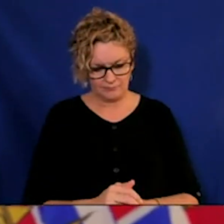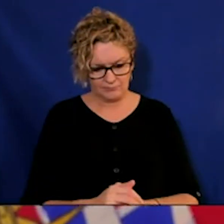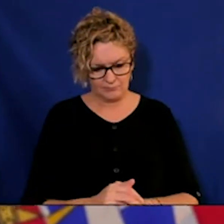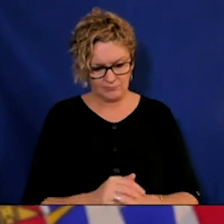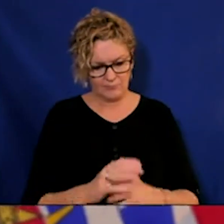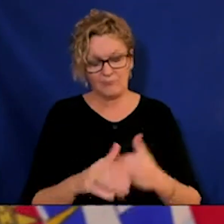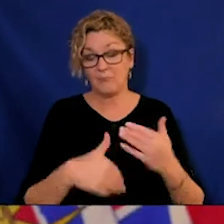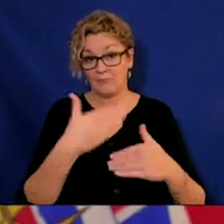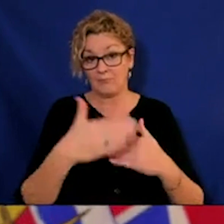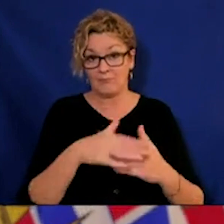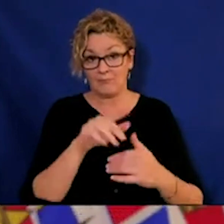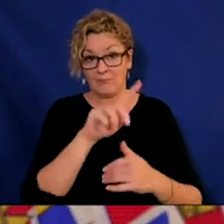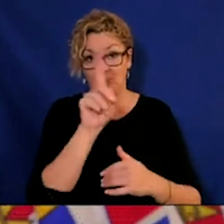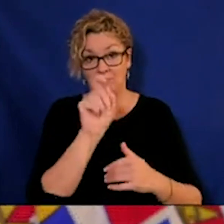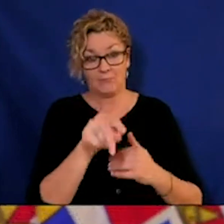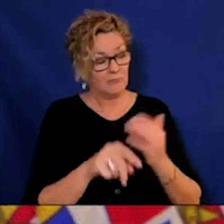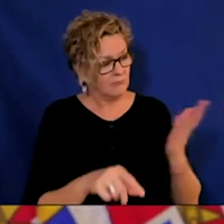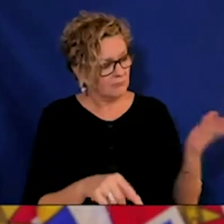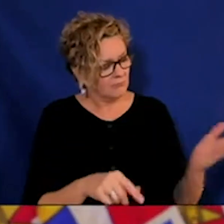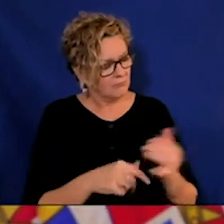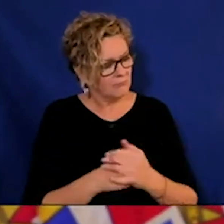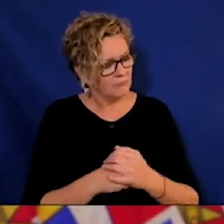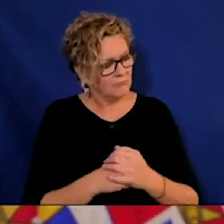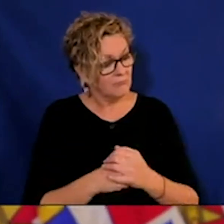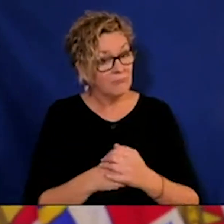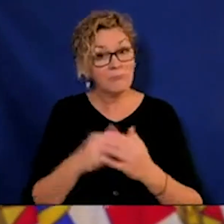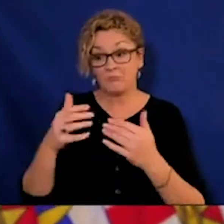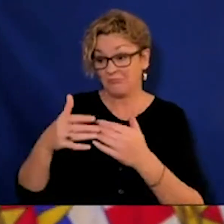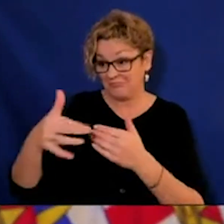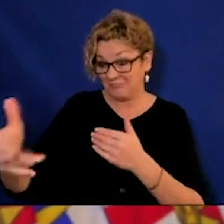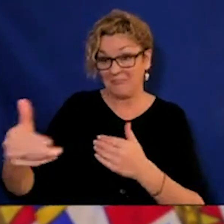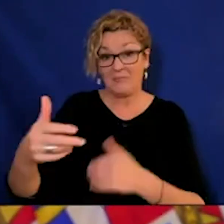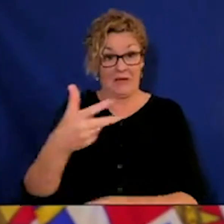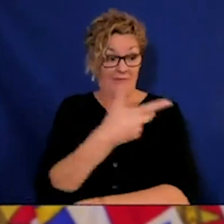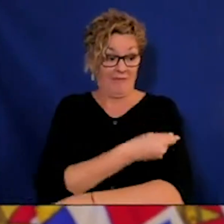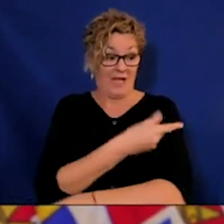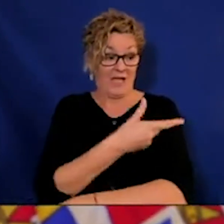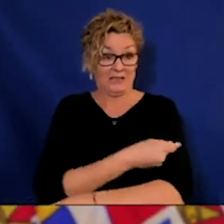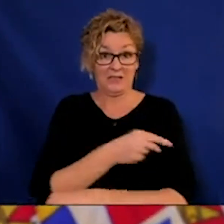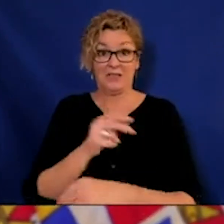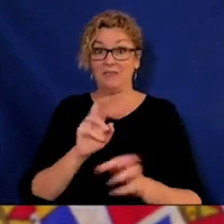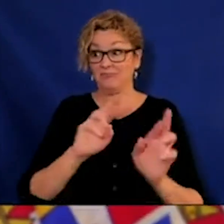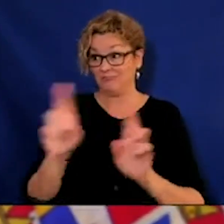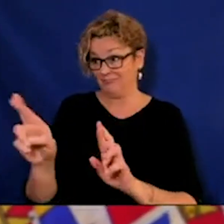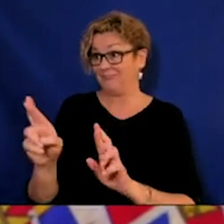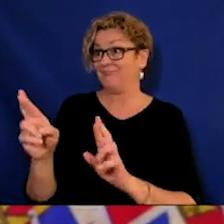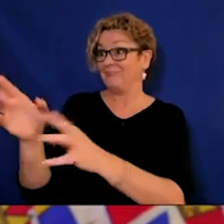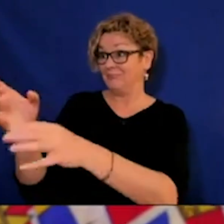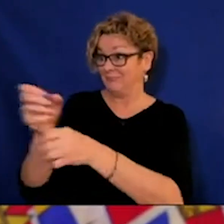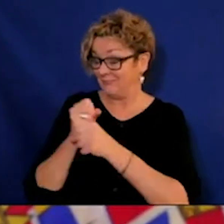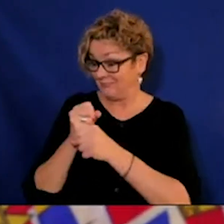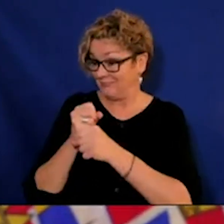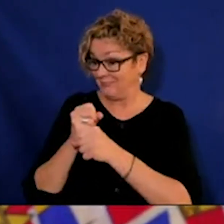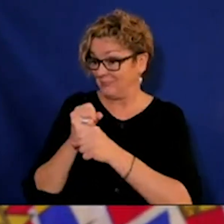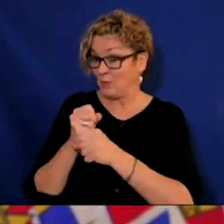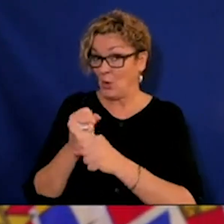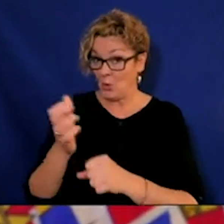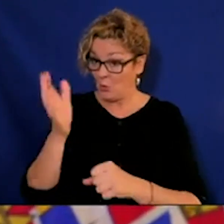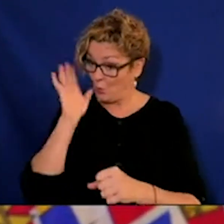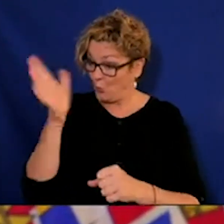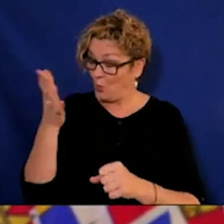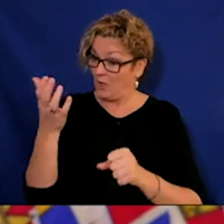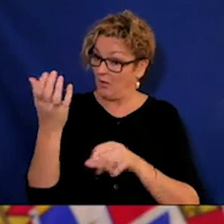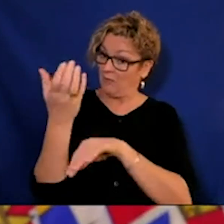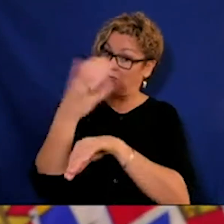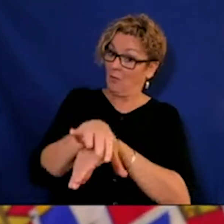a requirement for certain settings or jobs. So once a vaccine is available, should people who work maybe in healthcare and long-term care be